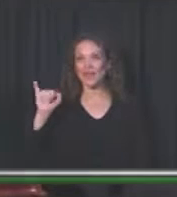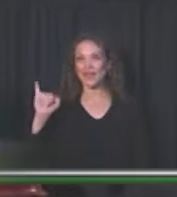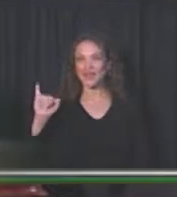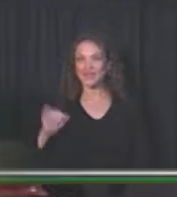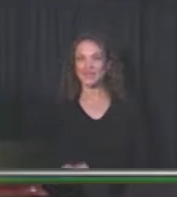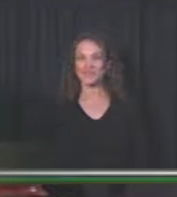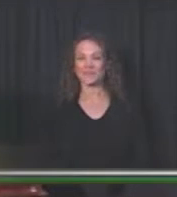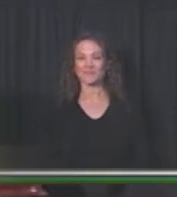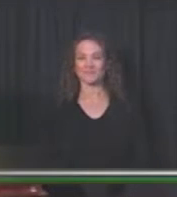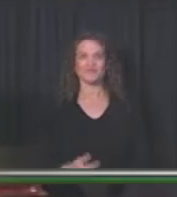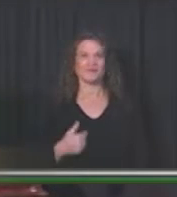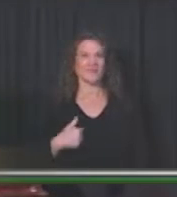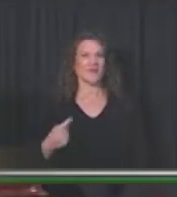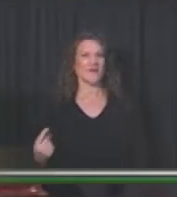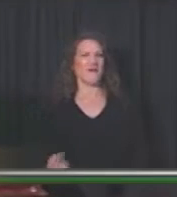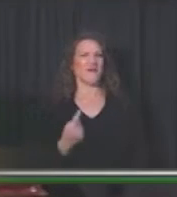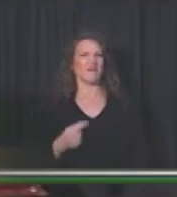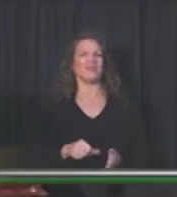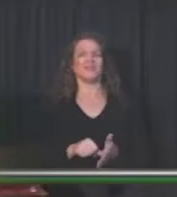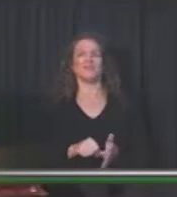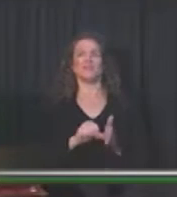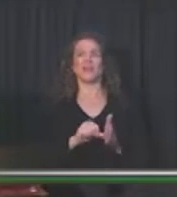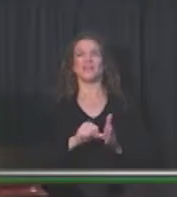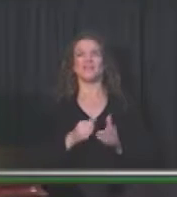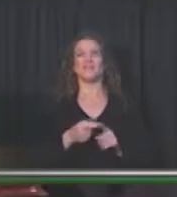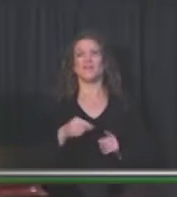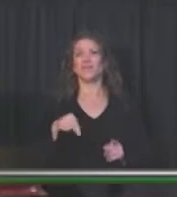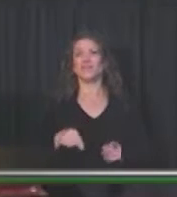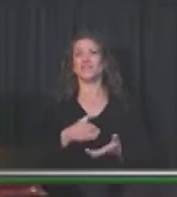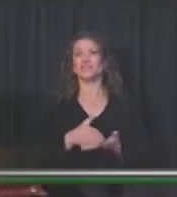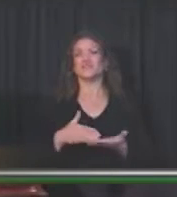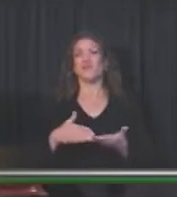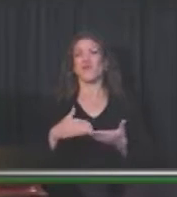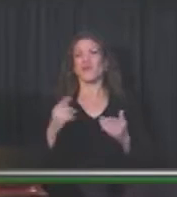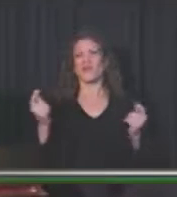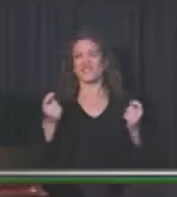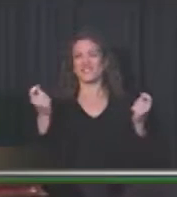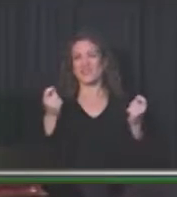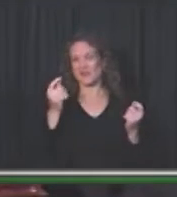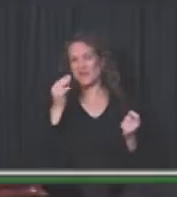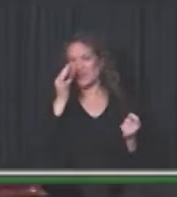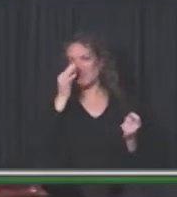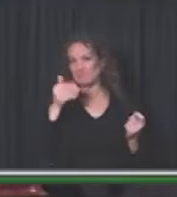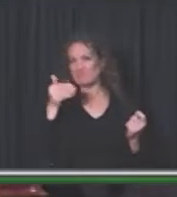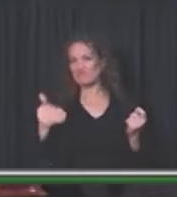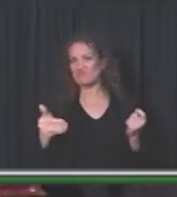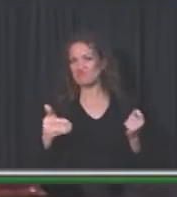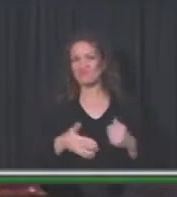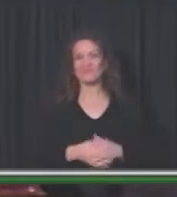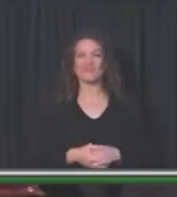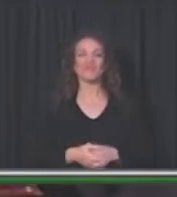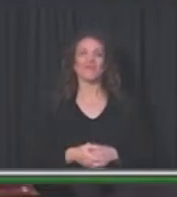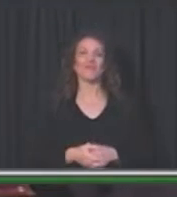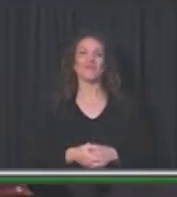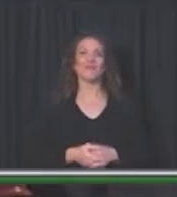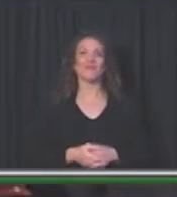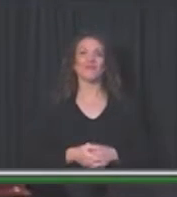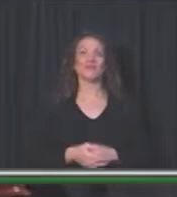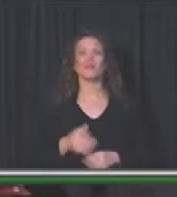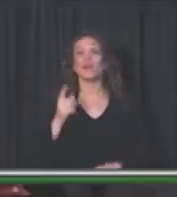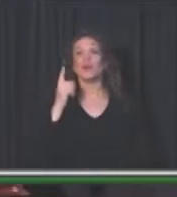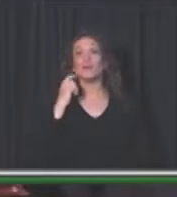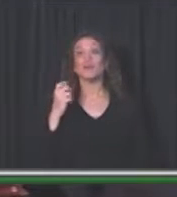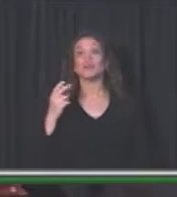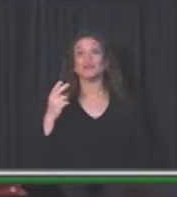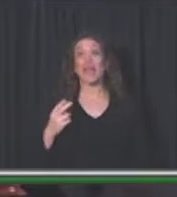I'm always impressed by this part of the ceremony that's coming up because HHS